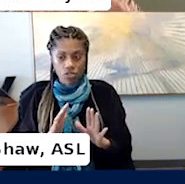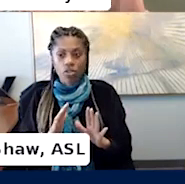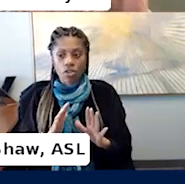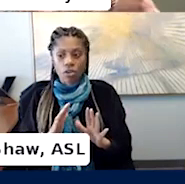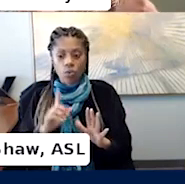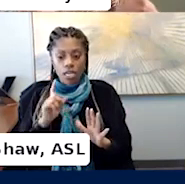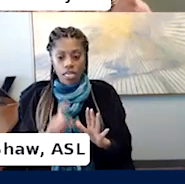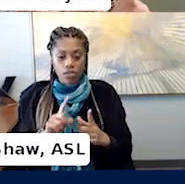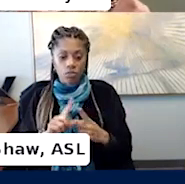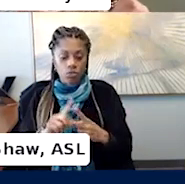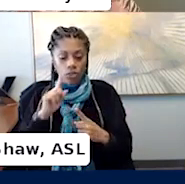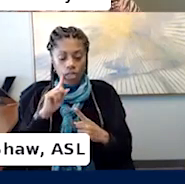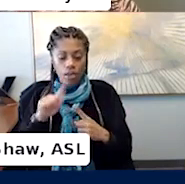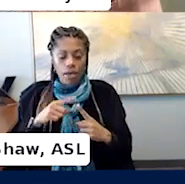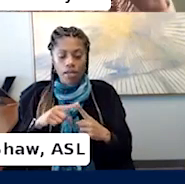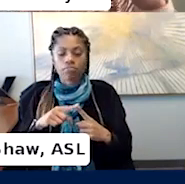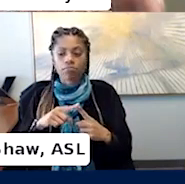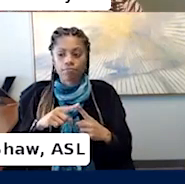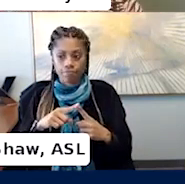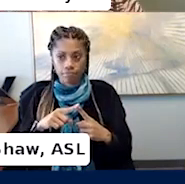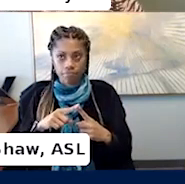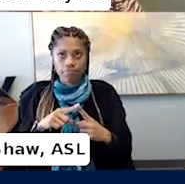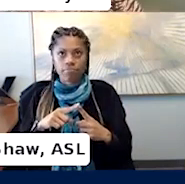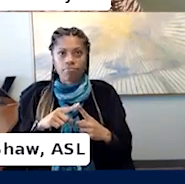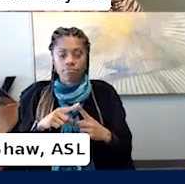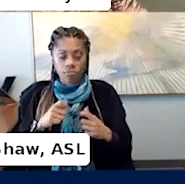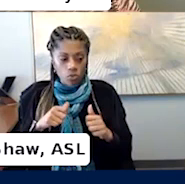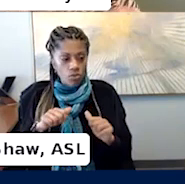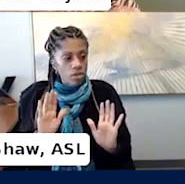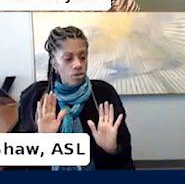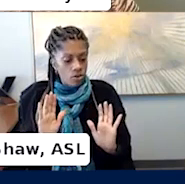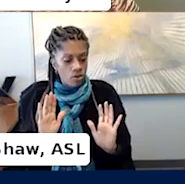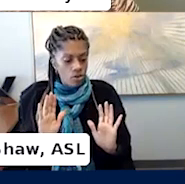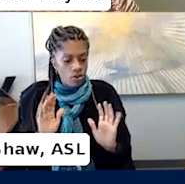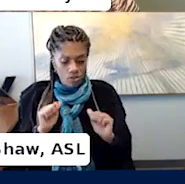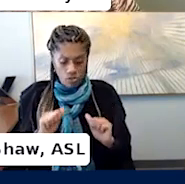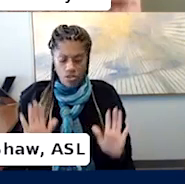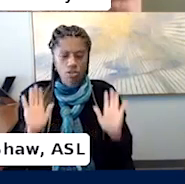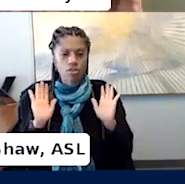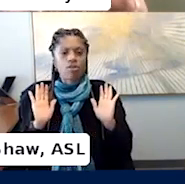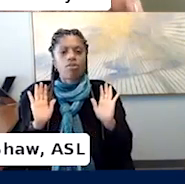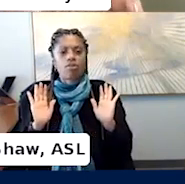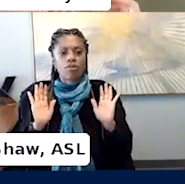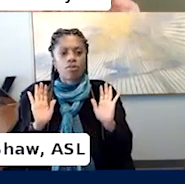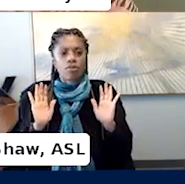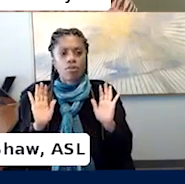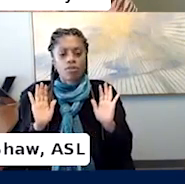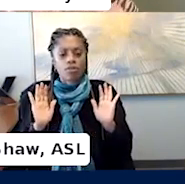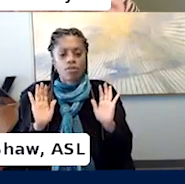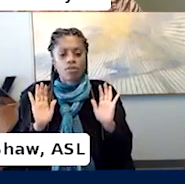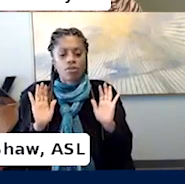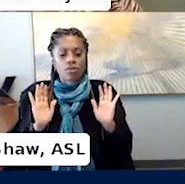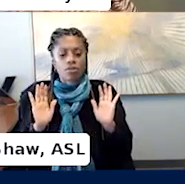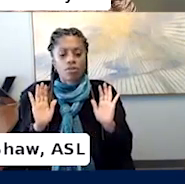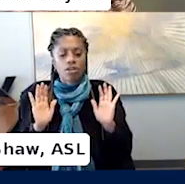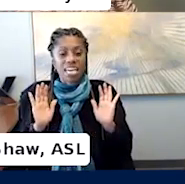we could go in thinking that we're going to get one thing, and the richness, if we surrender, can be so much more fertile than